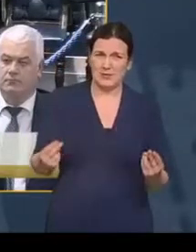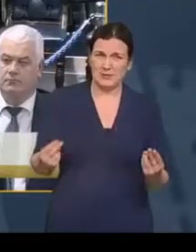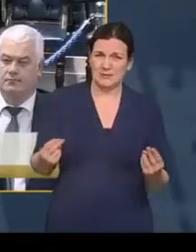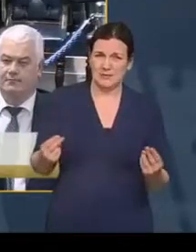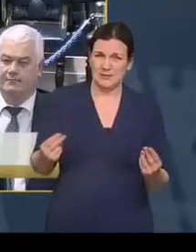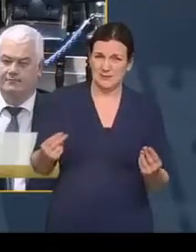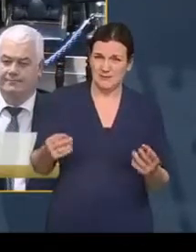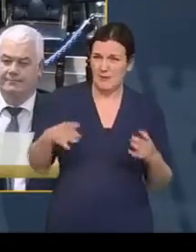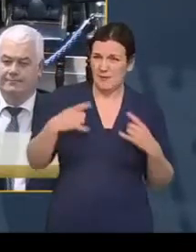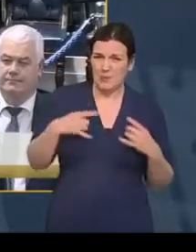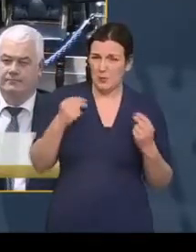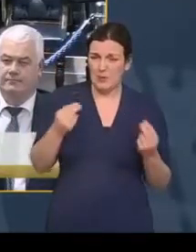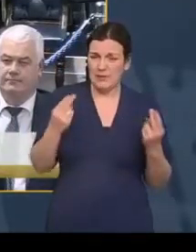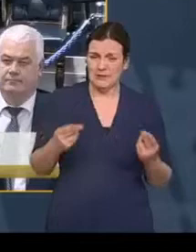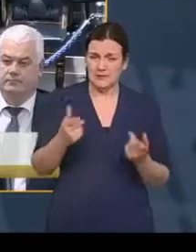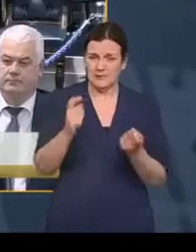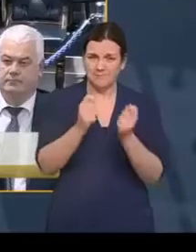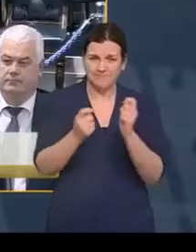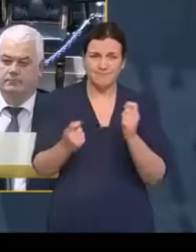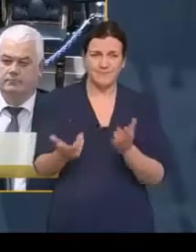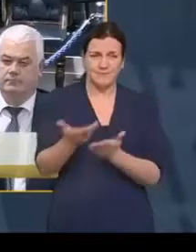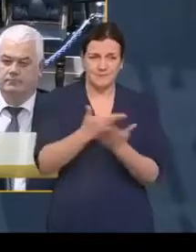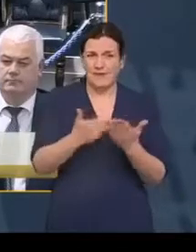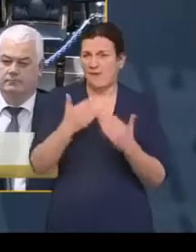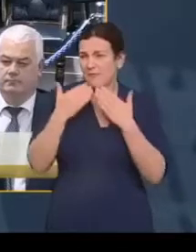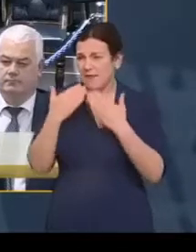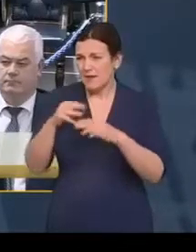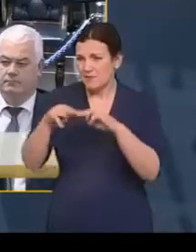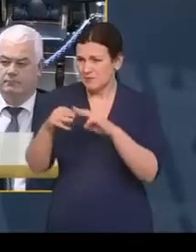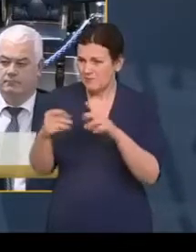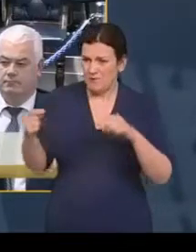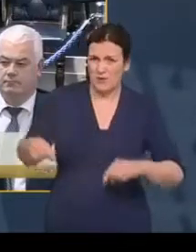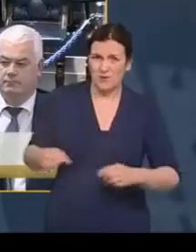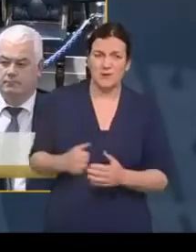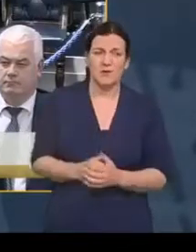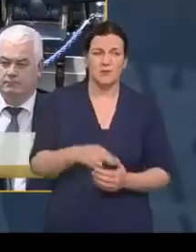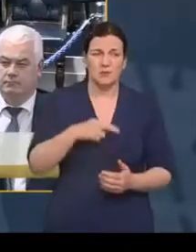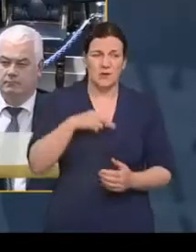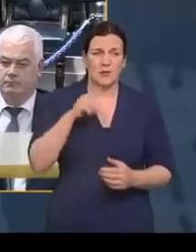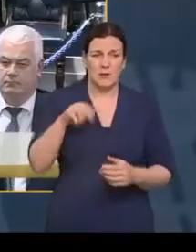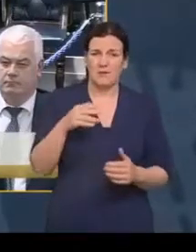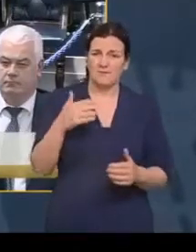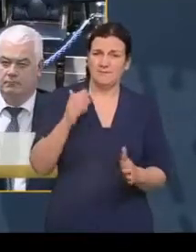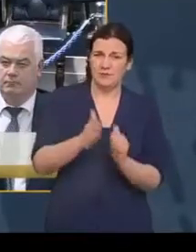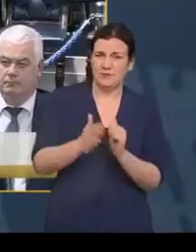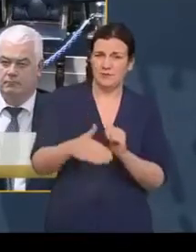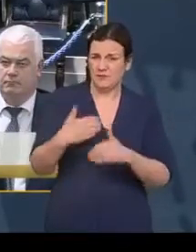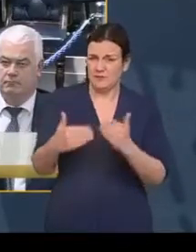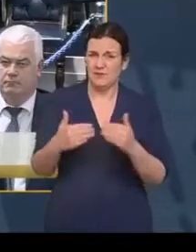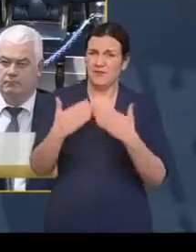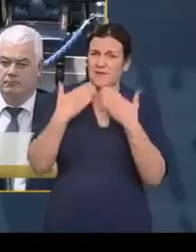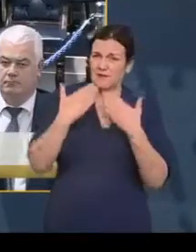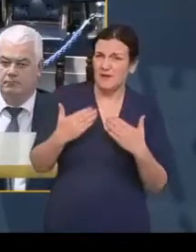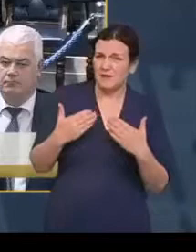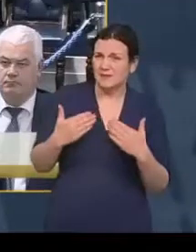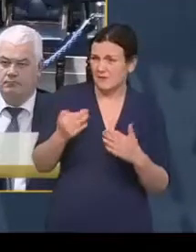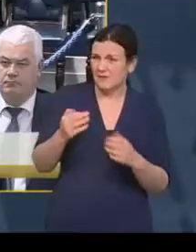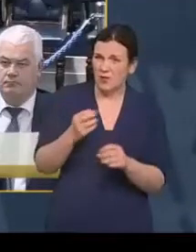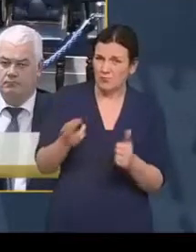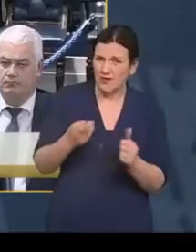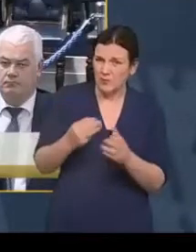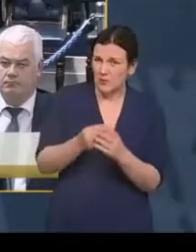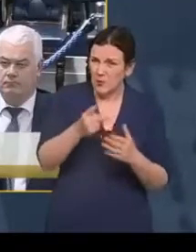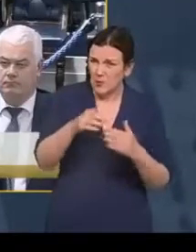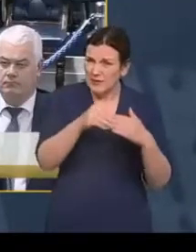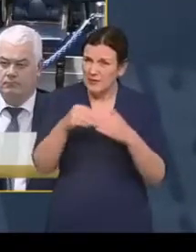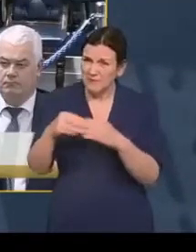to, not to discuss the amendments, and thanks, Minister, for being here. And I suppose we could do the wrap-up parts and the thanks, if